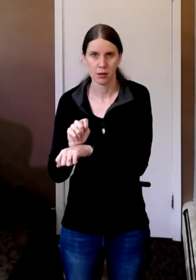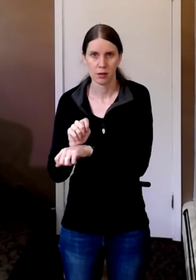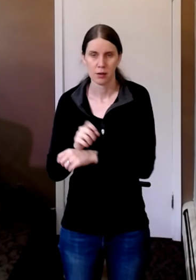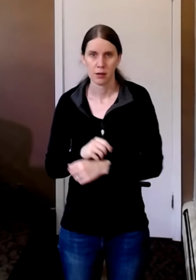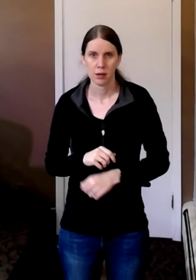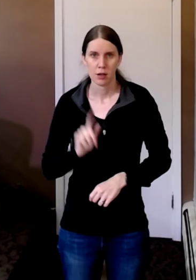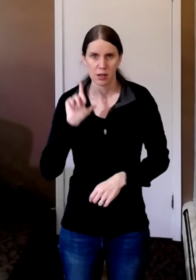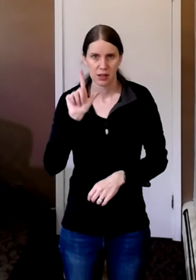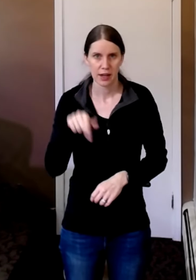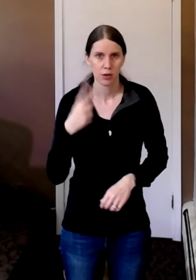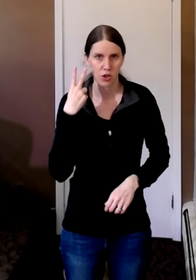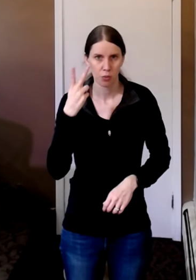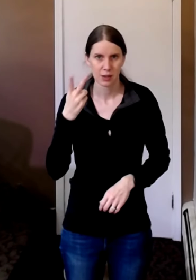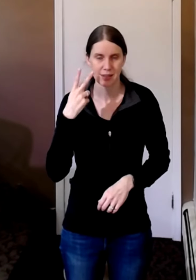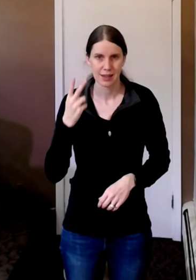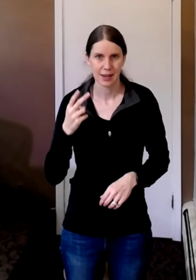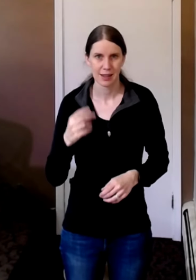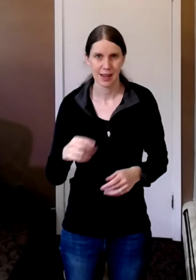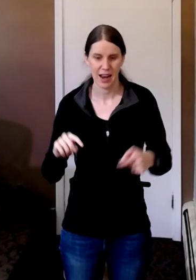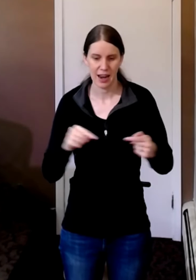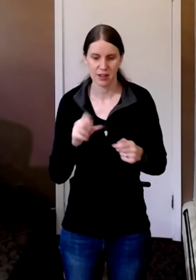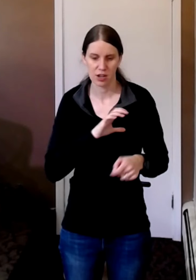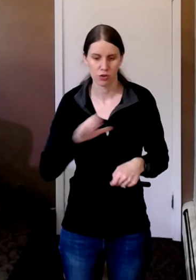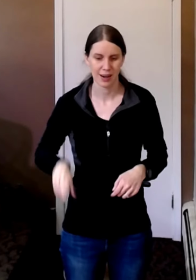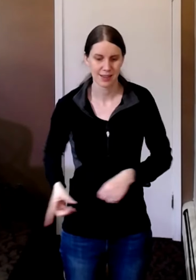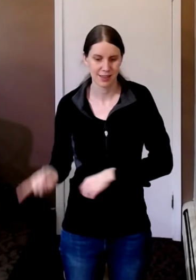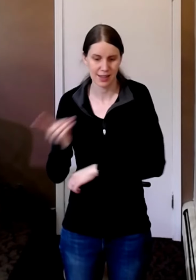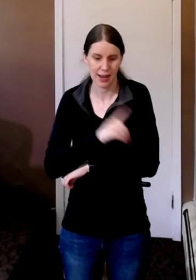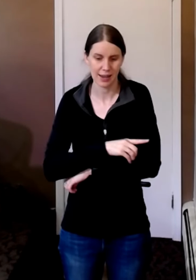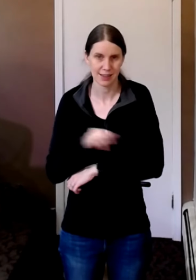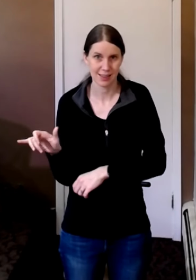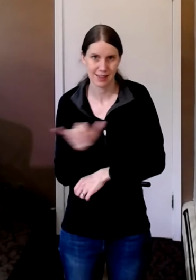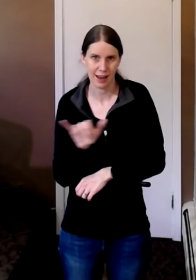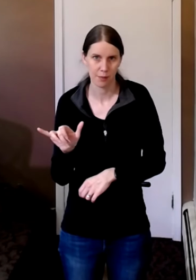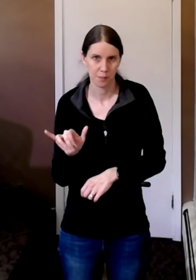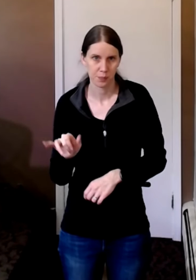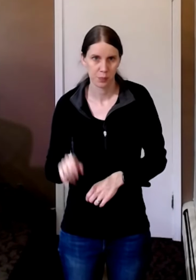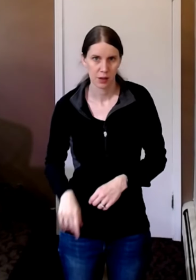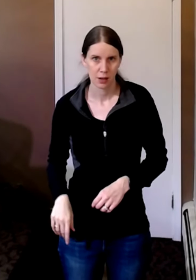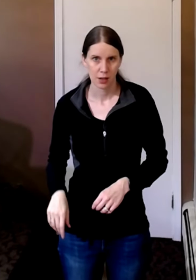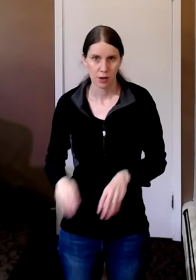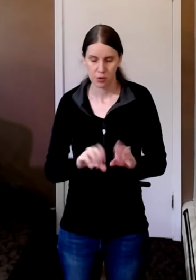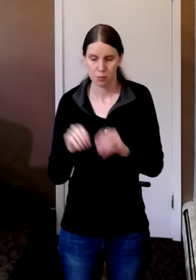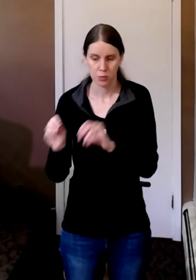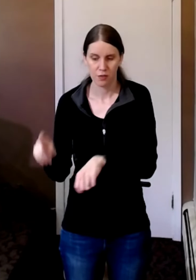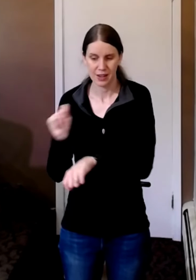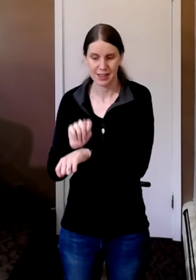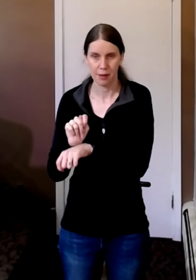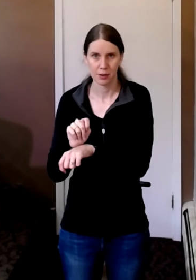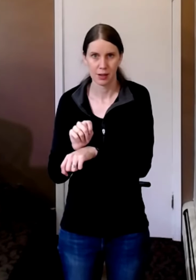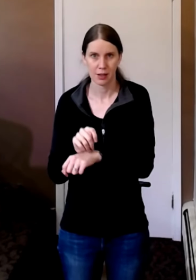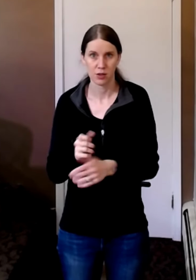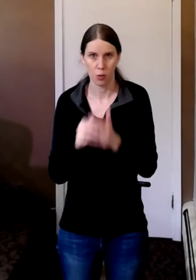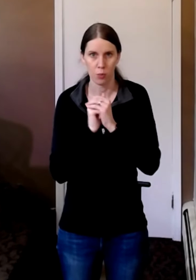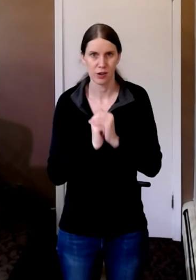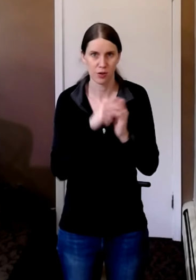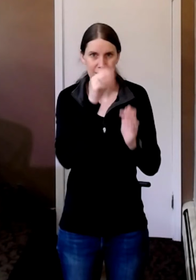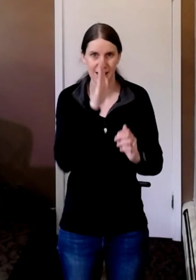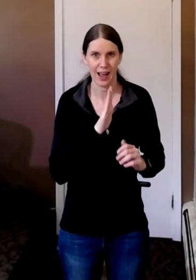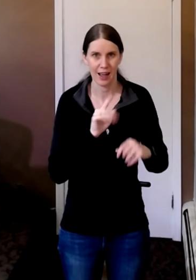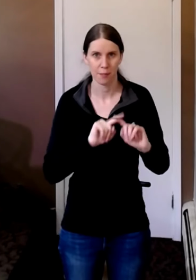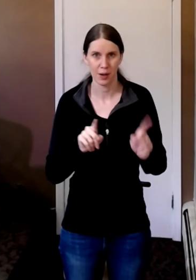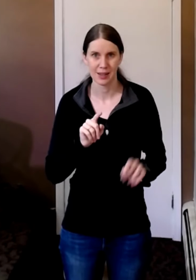in the Antichrist day, he's going to move into the temple, rebuilt to worship God, and he's going to set up his own